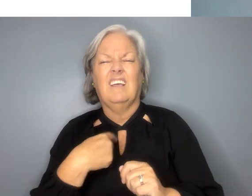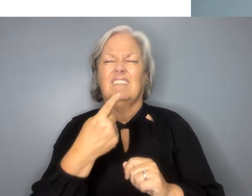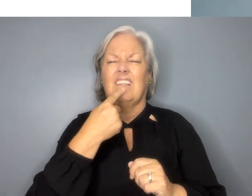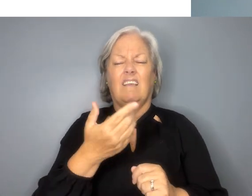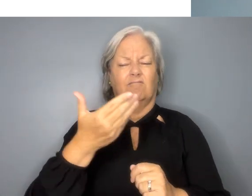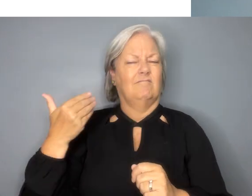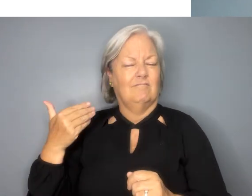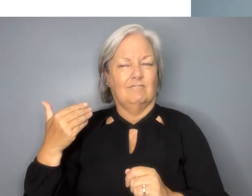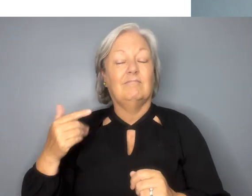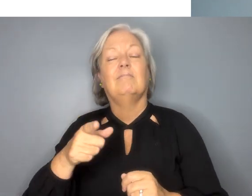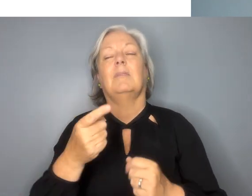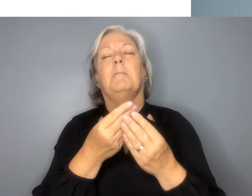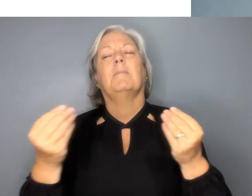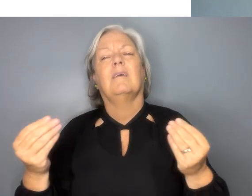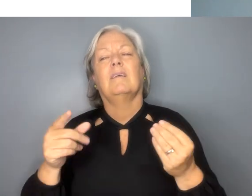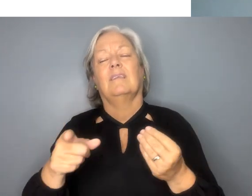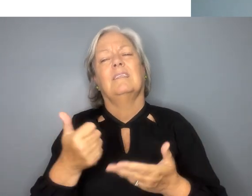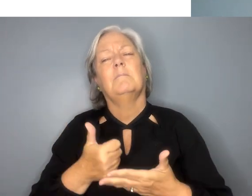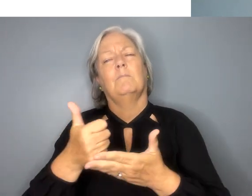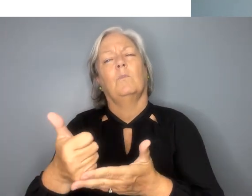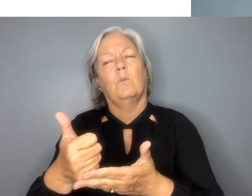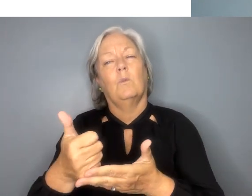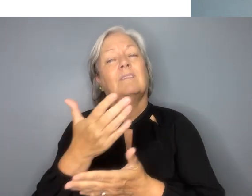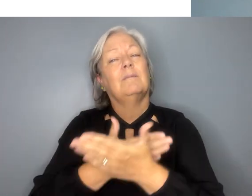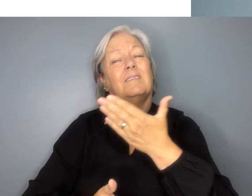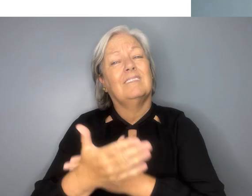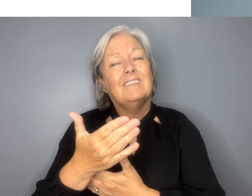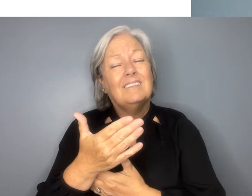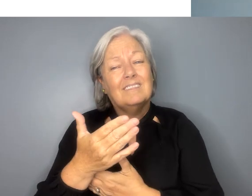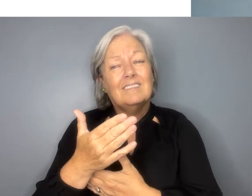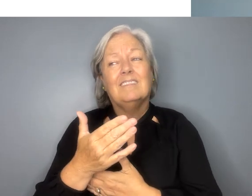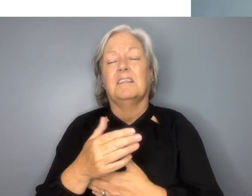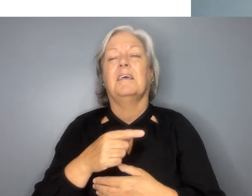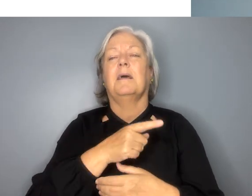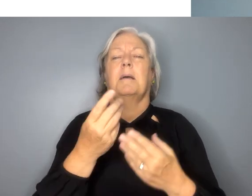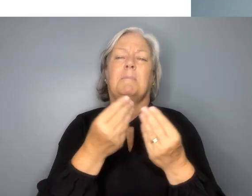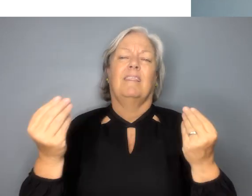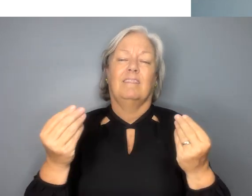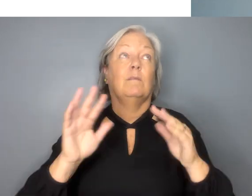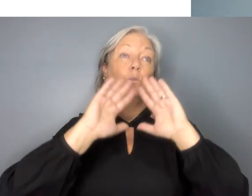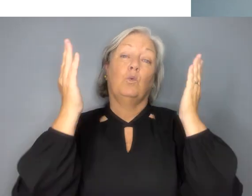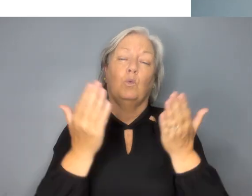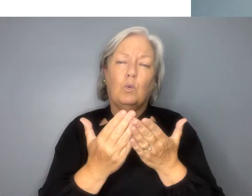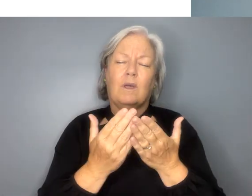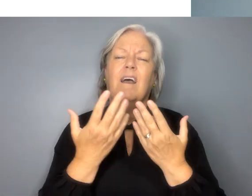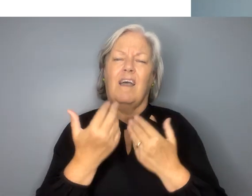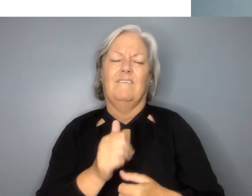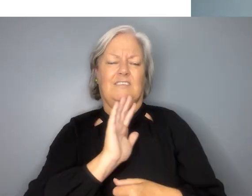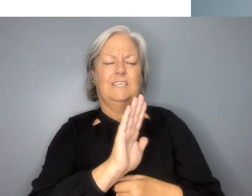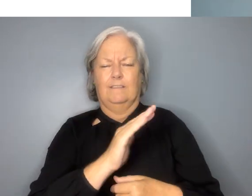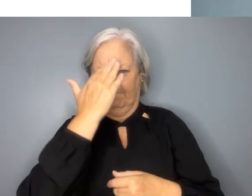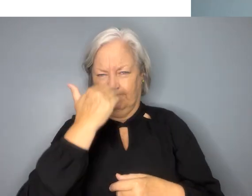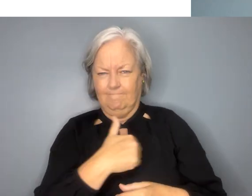mentioned at the very beginning, a lot of disability support services around the world are religious or based